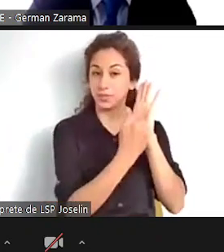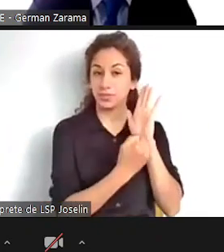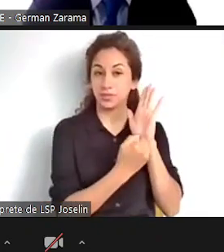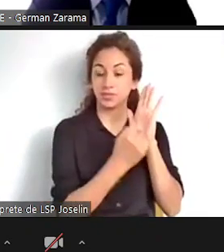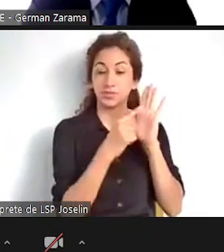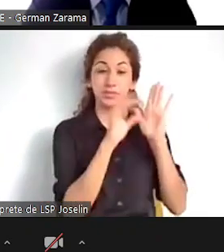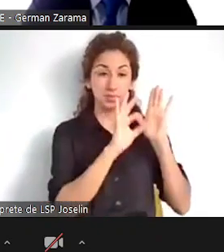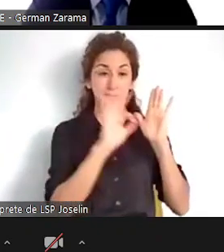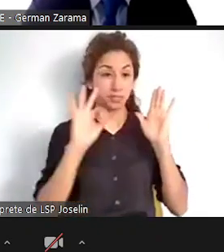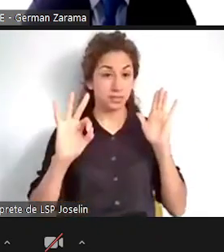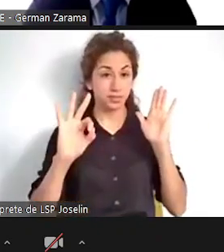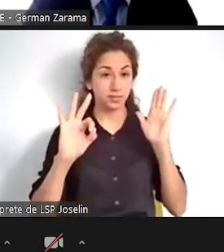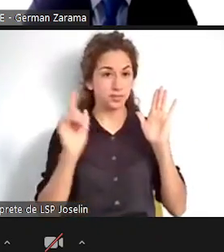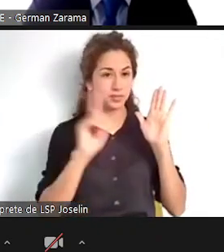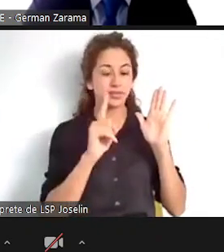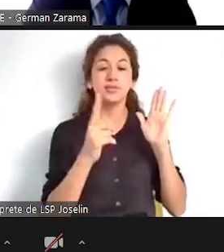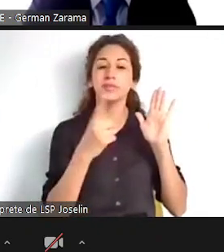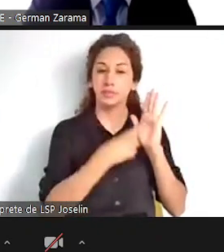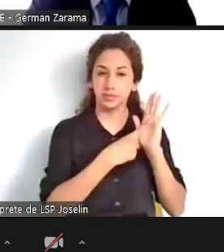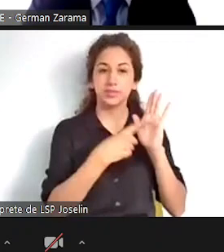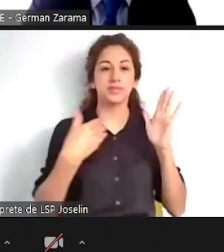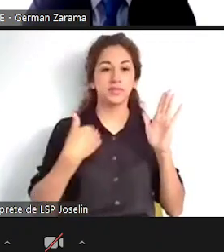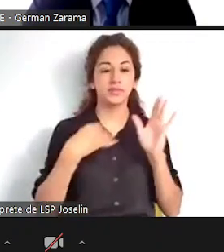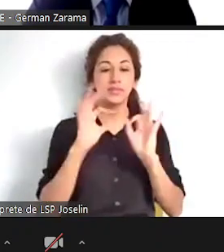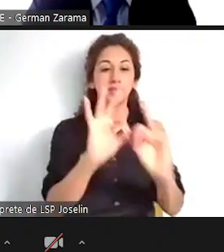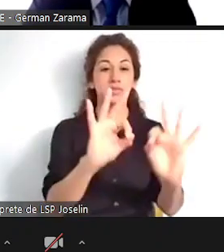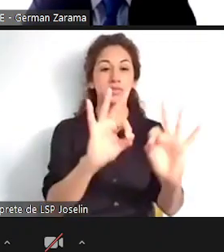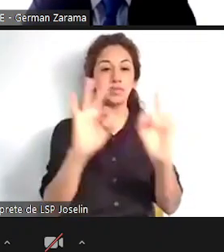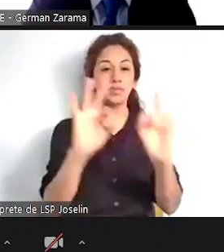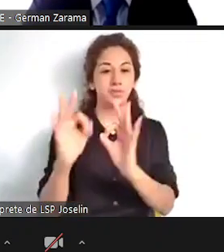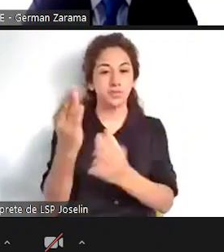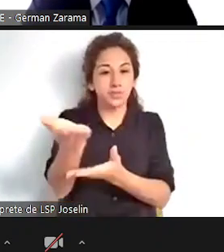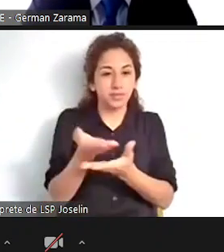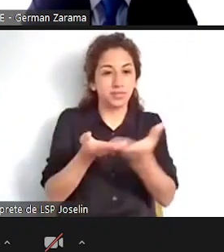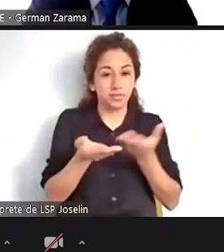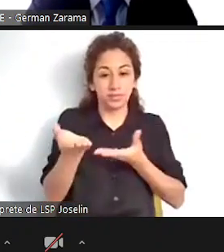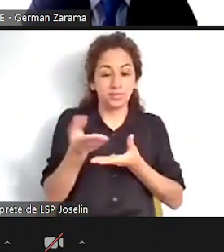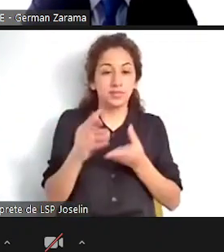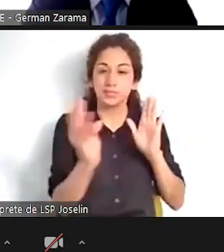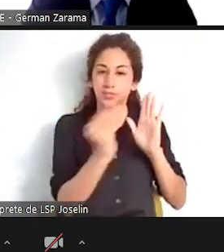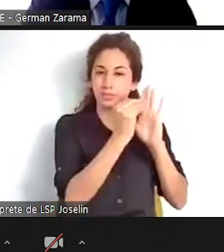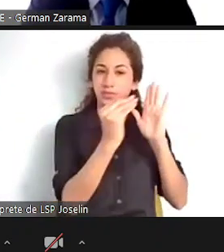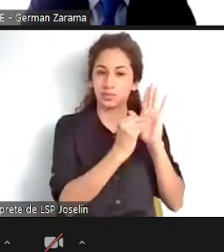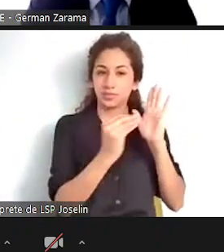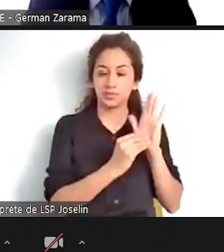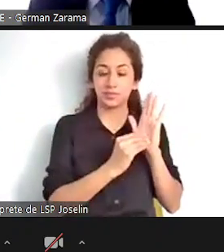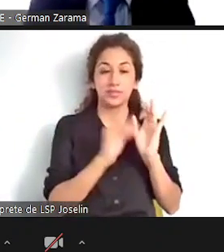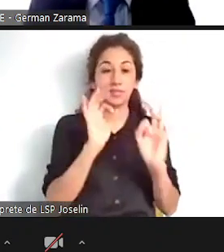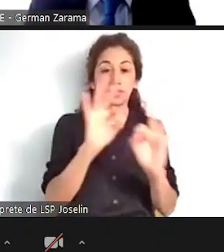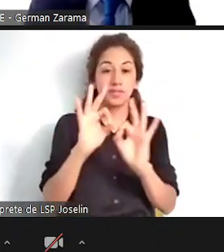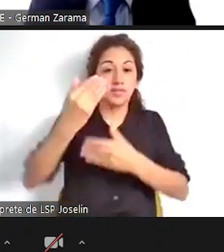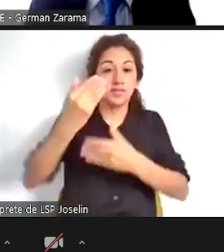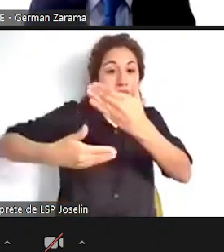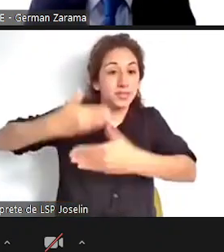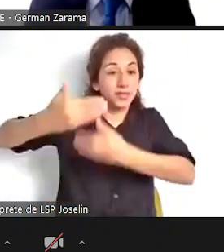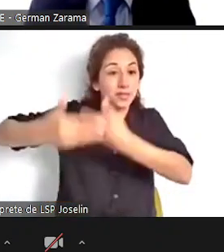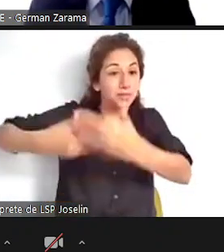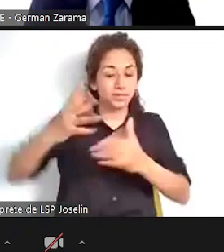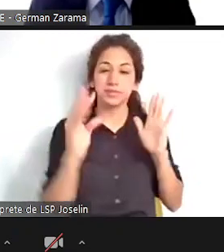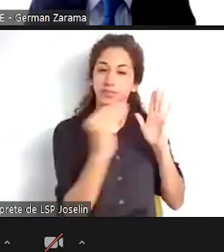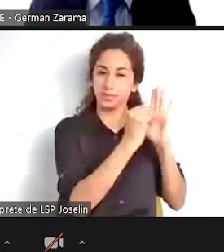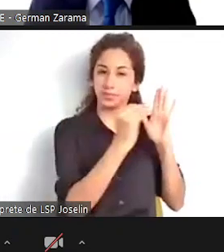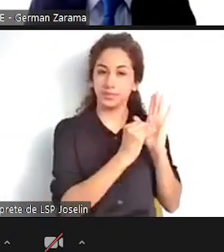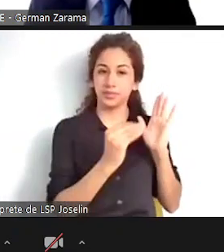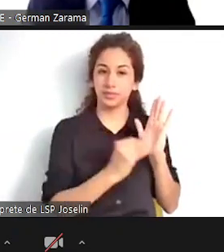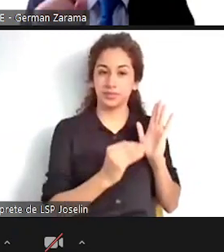cannot be static the plan has to walk and according to the evolution of the world